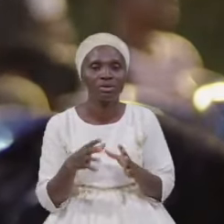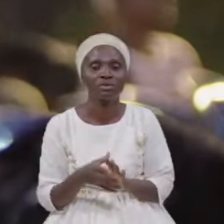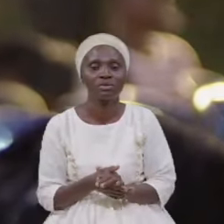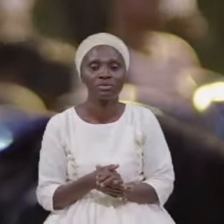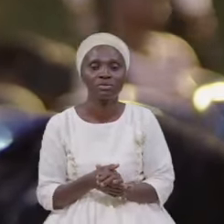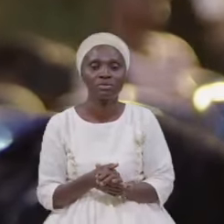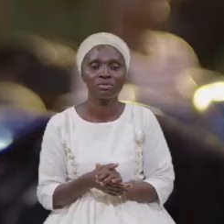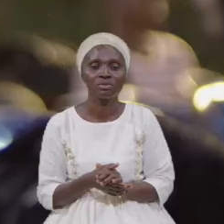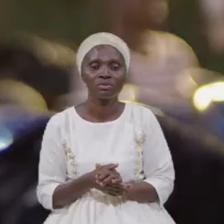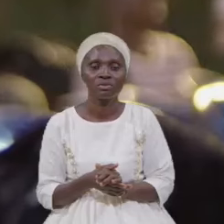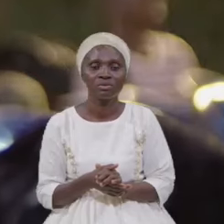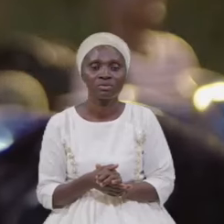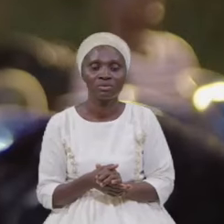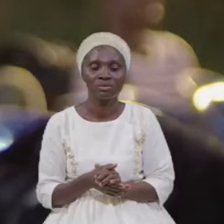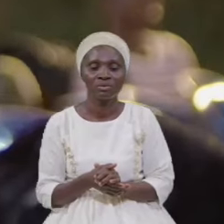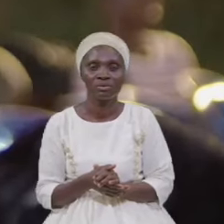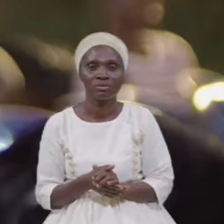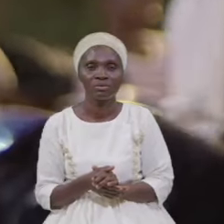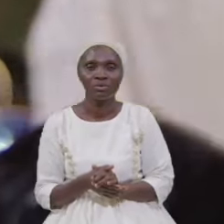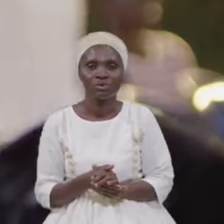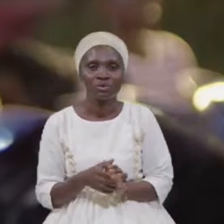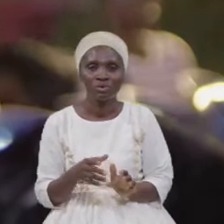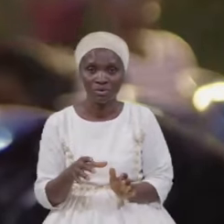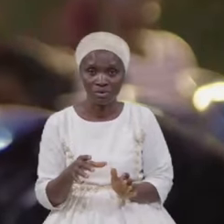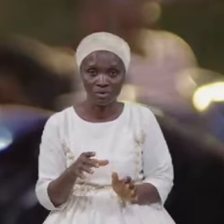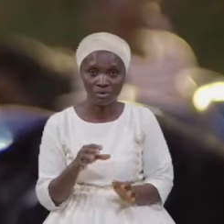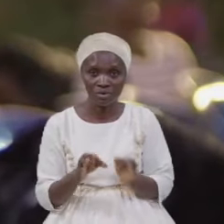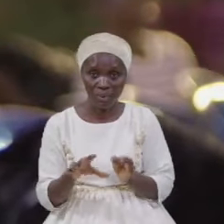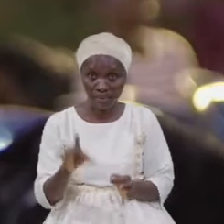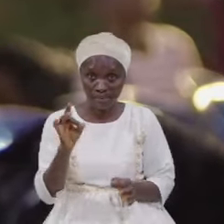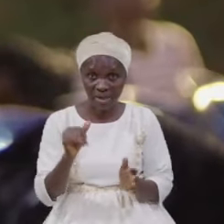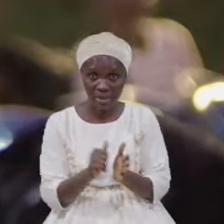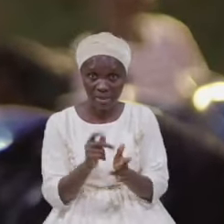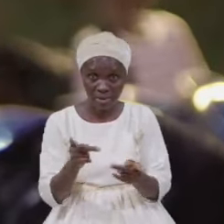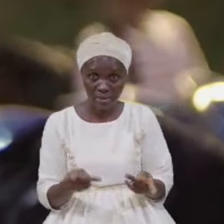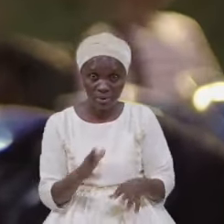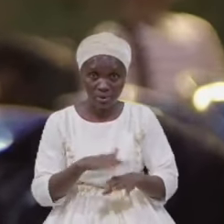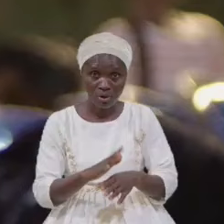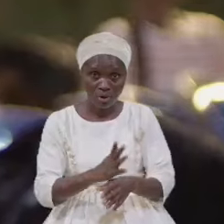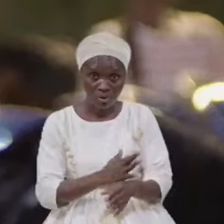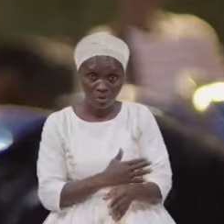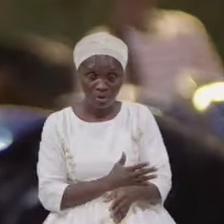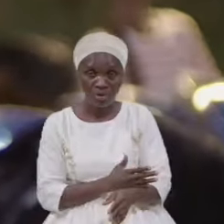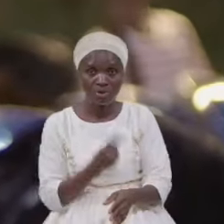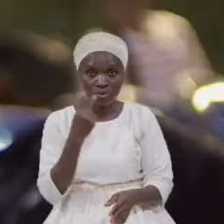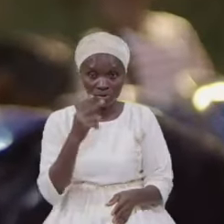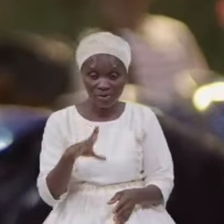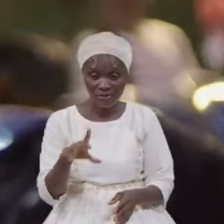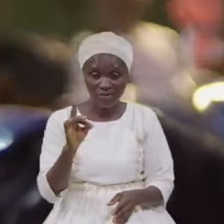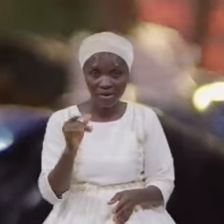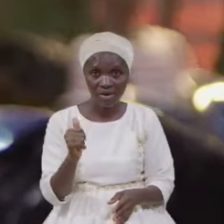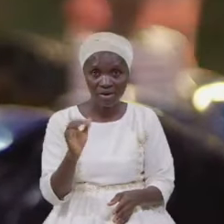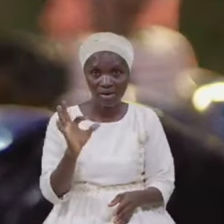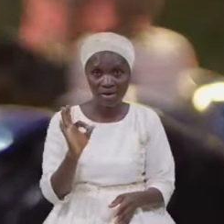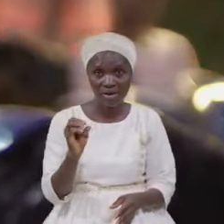form there and submit so that we'll be able to reach you further and help you to grow